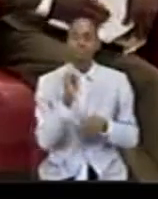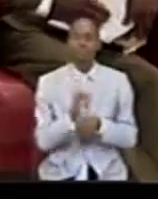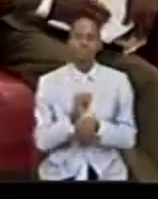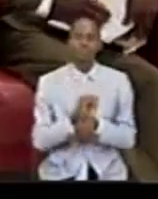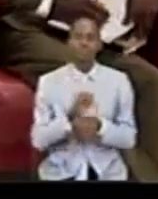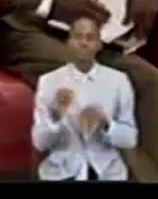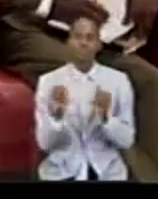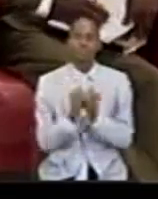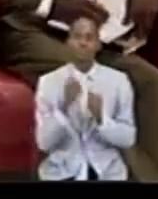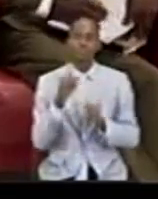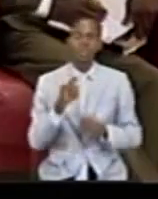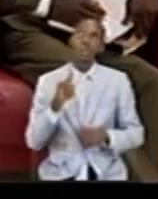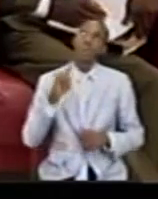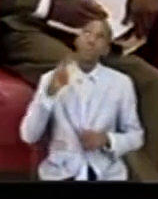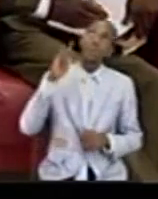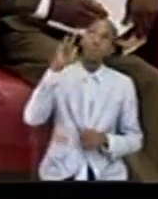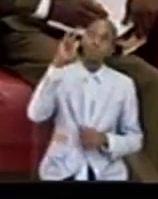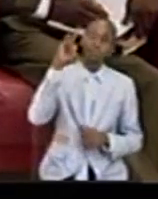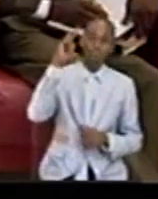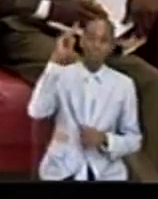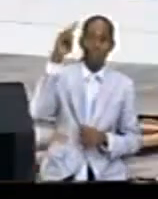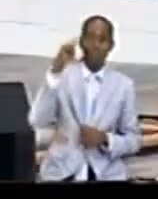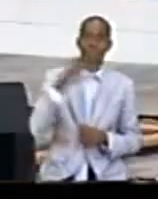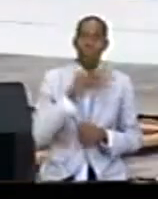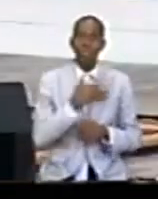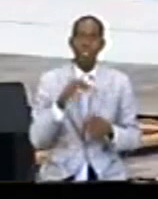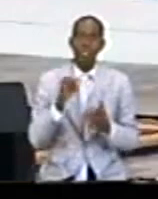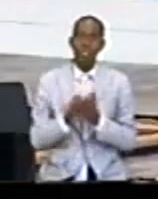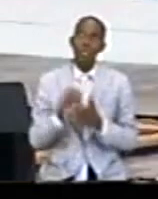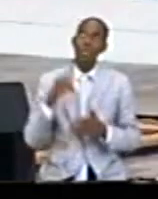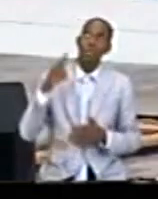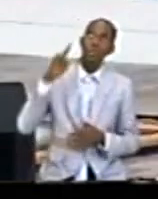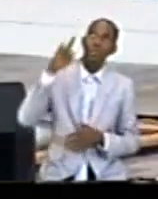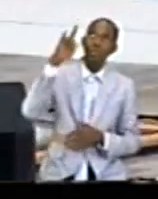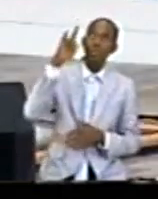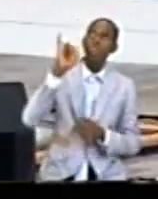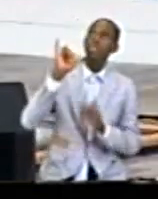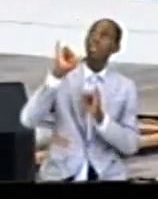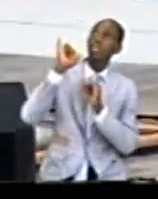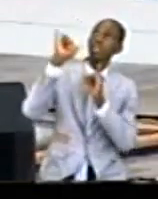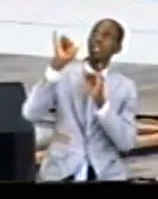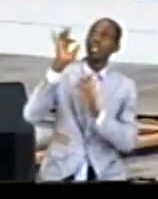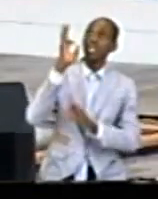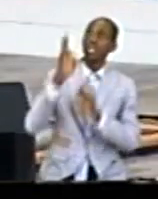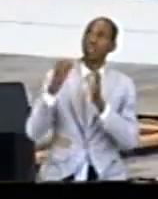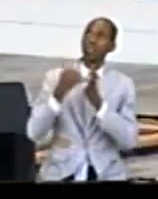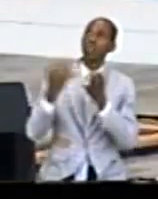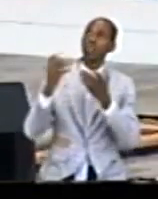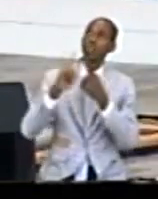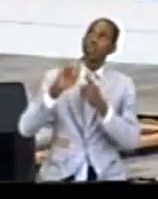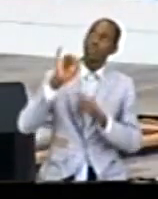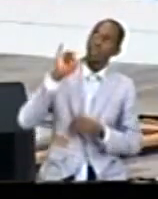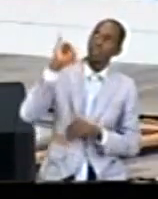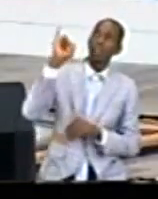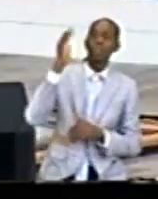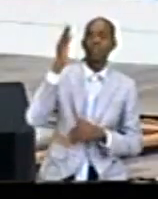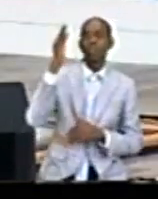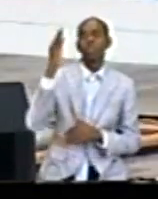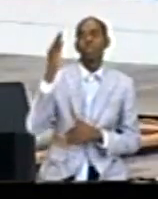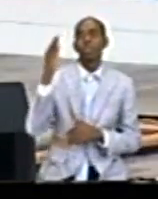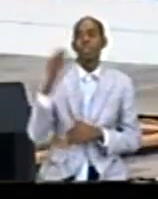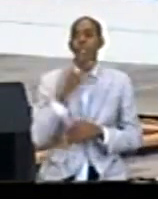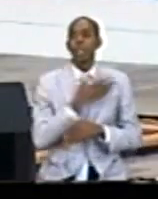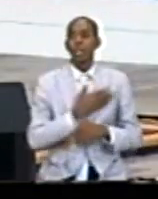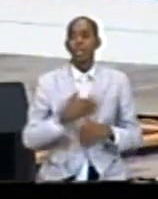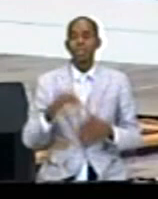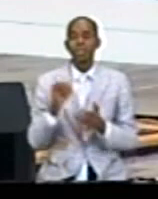it goes up, and it doesn't come down. If it doesn't want to come down, the jet that is